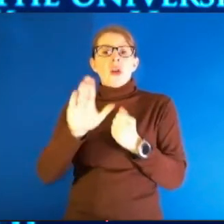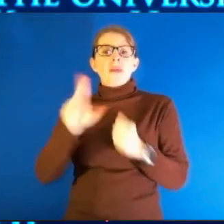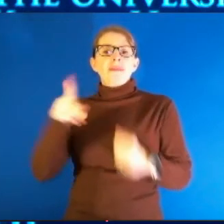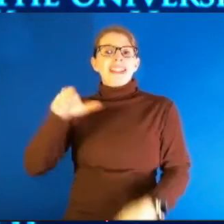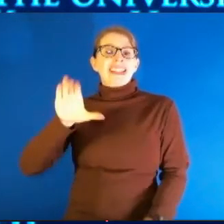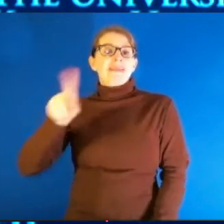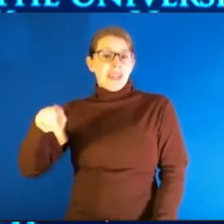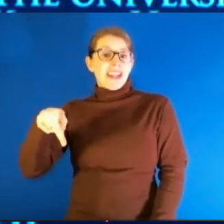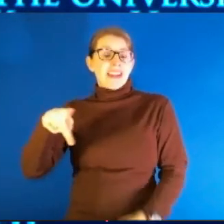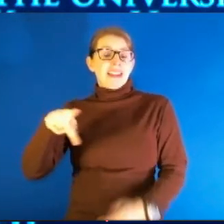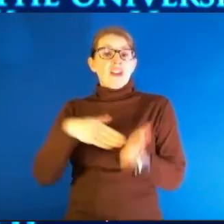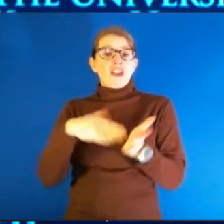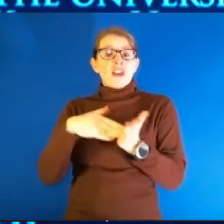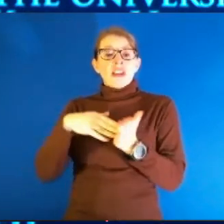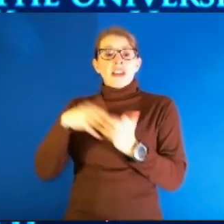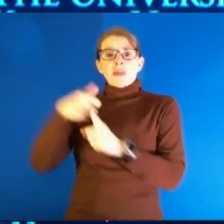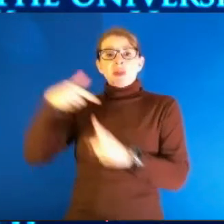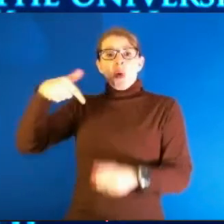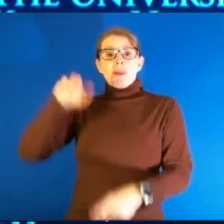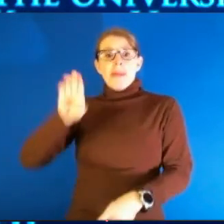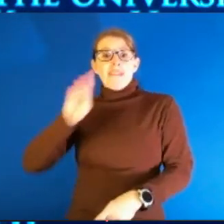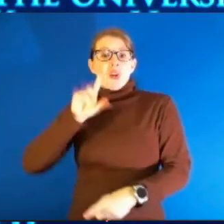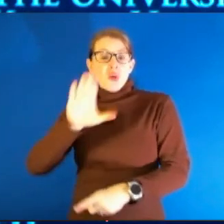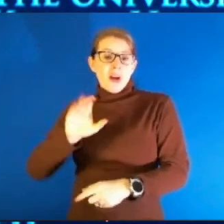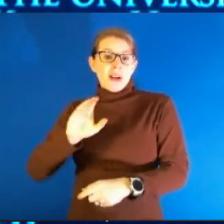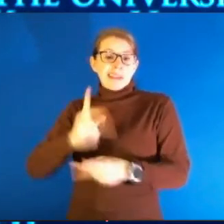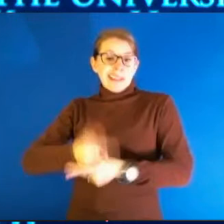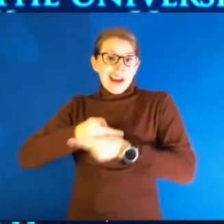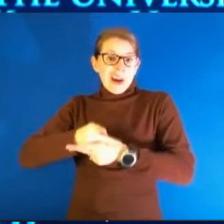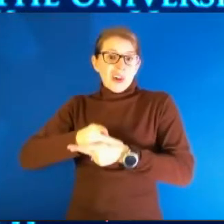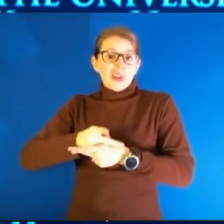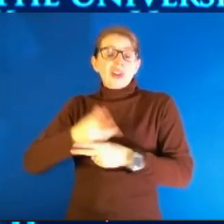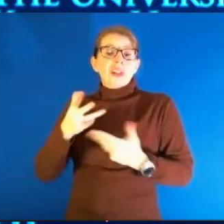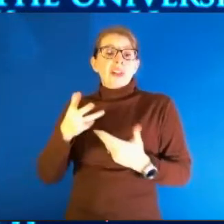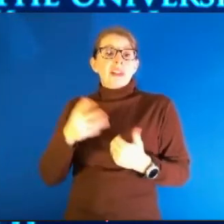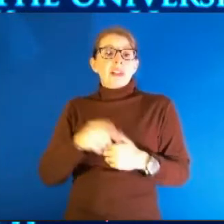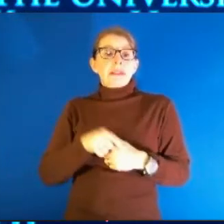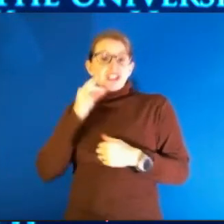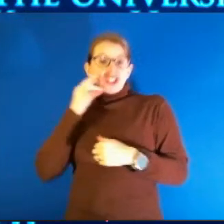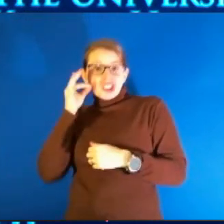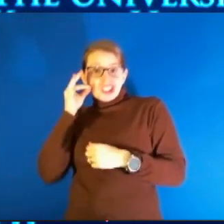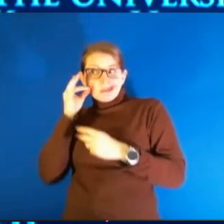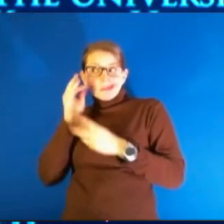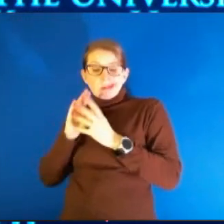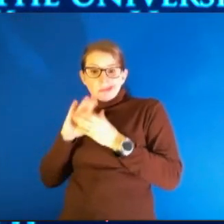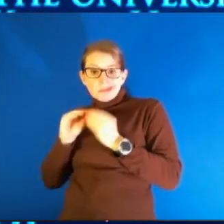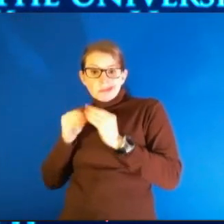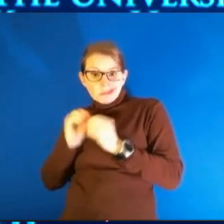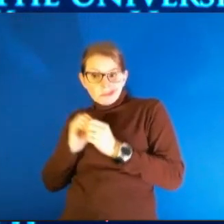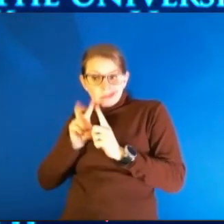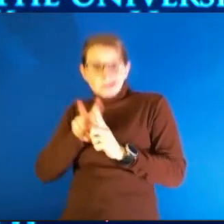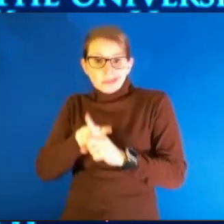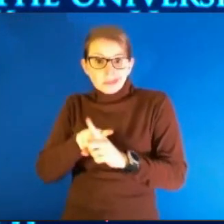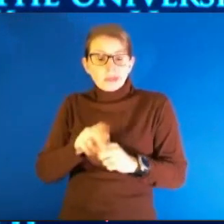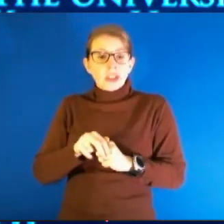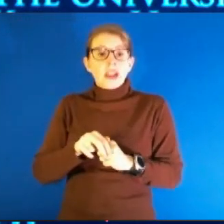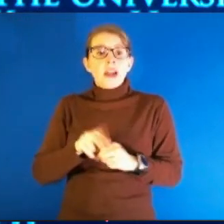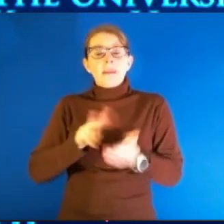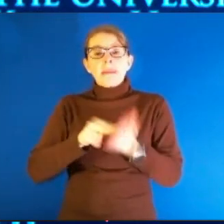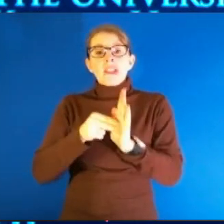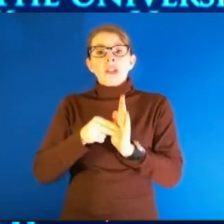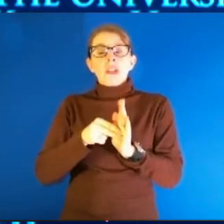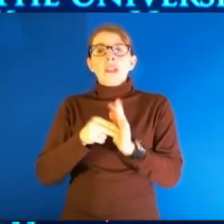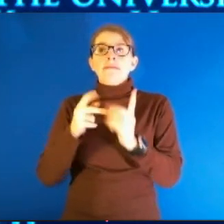the quarterback for your care. They're the ones who really can, to use Chief's analogy, they're the ones who can really drive the direction and